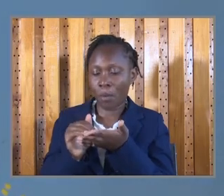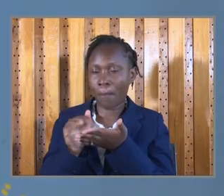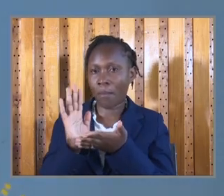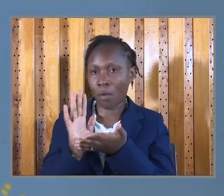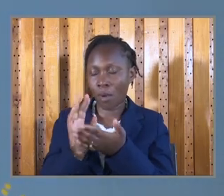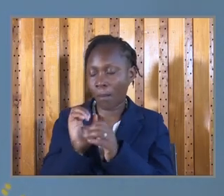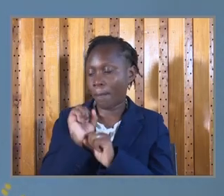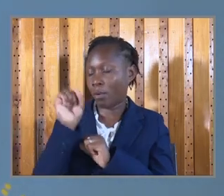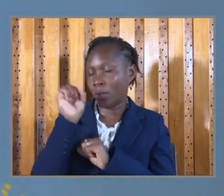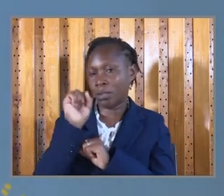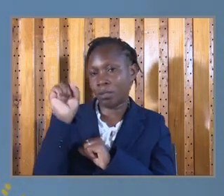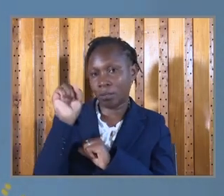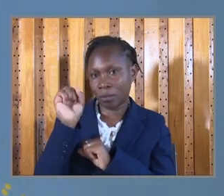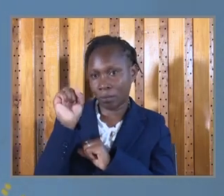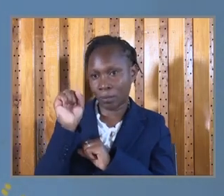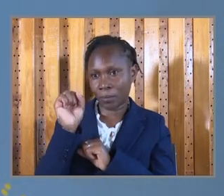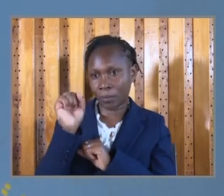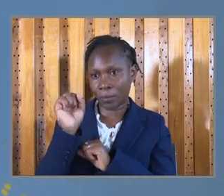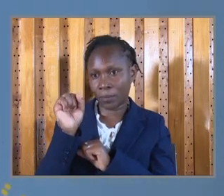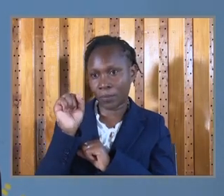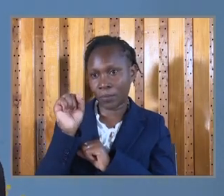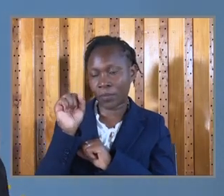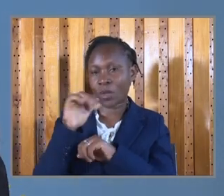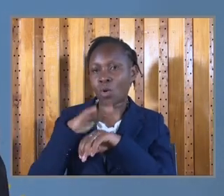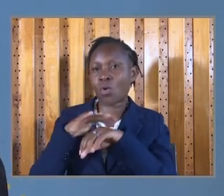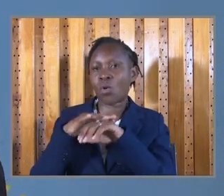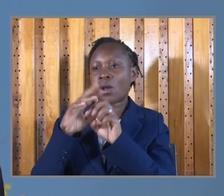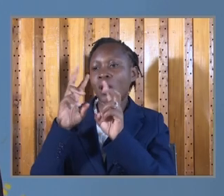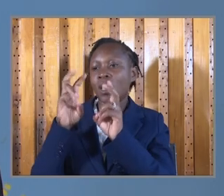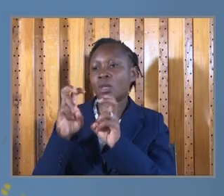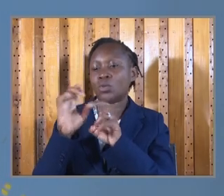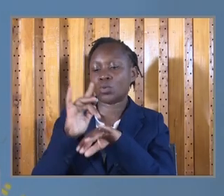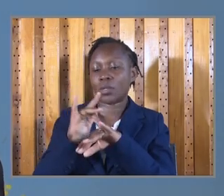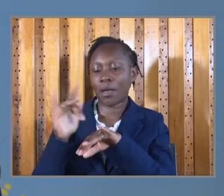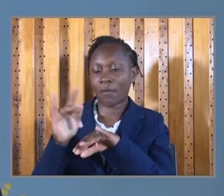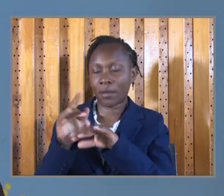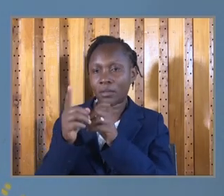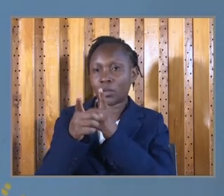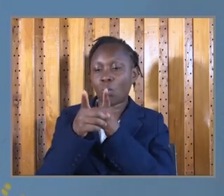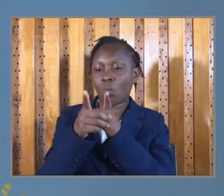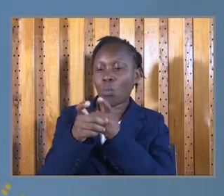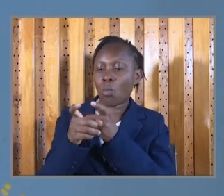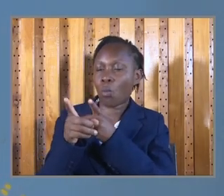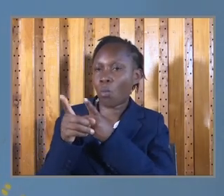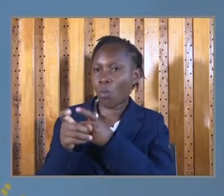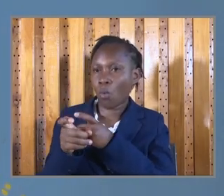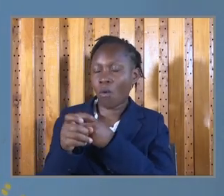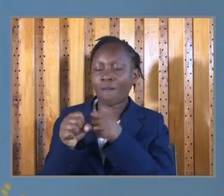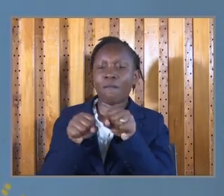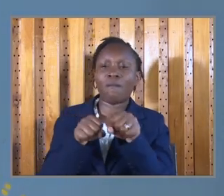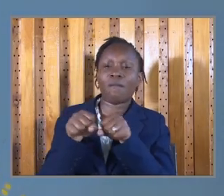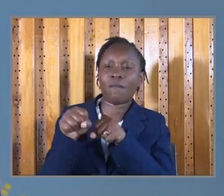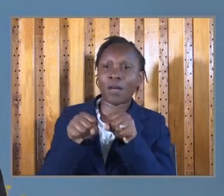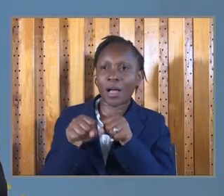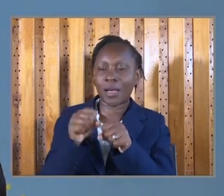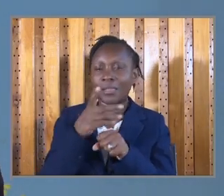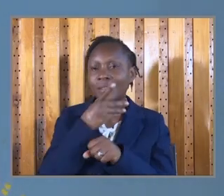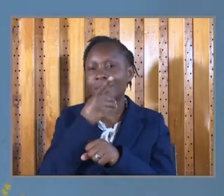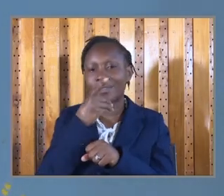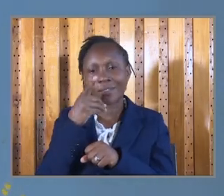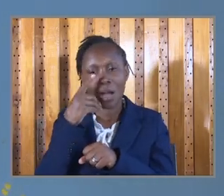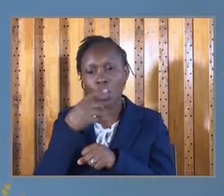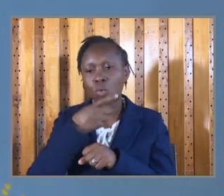geopolitical. Populations that are affected by wars and instability also face droughts. They face